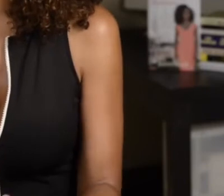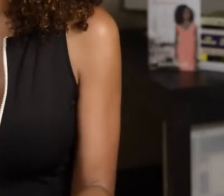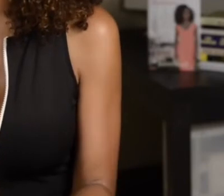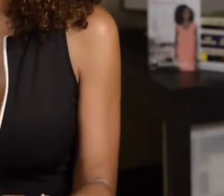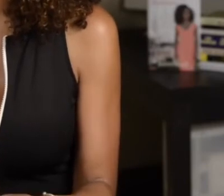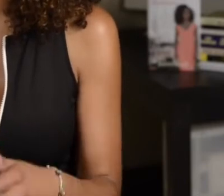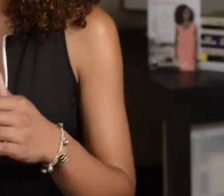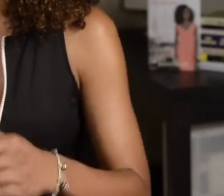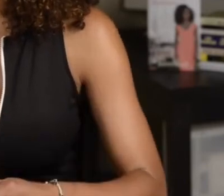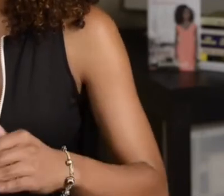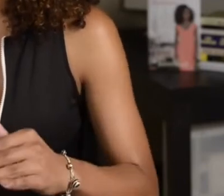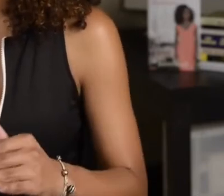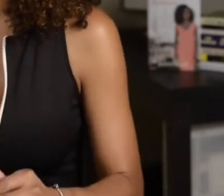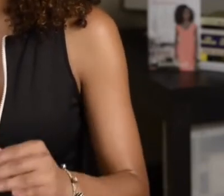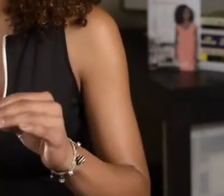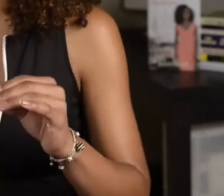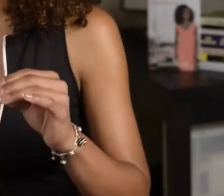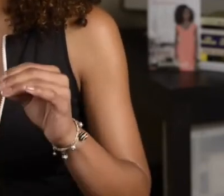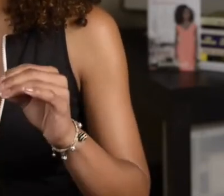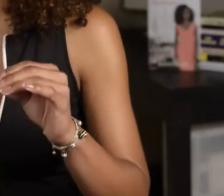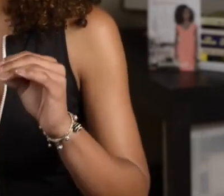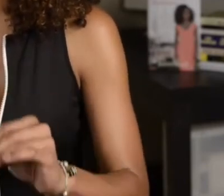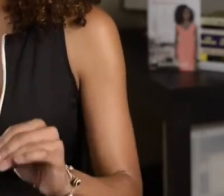the idea that to pass means that you're